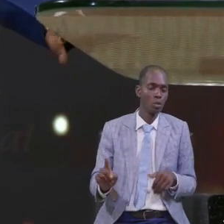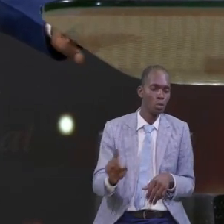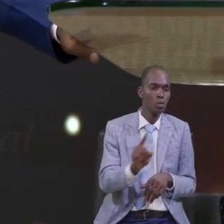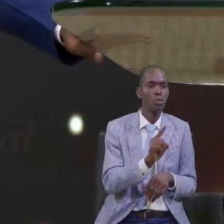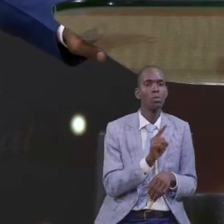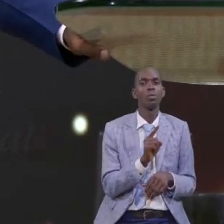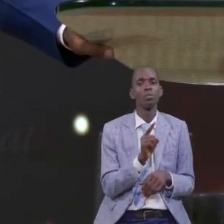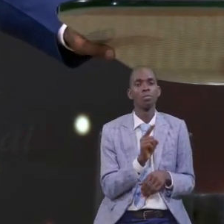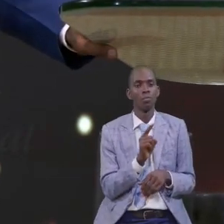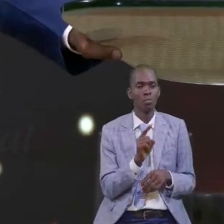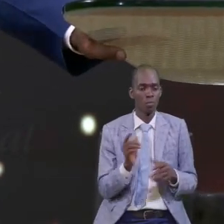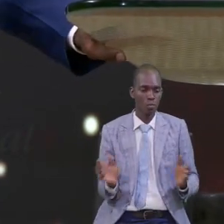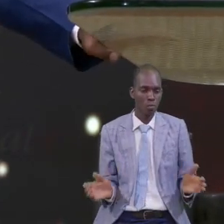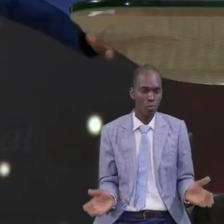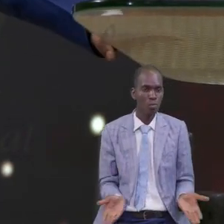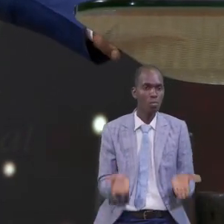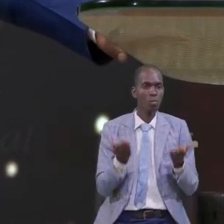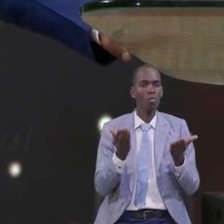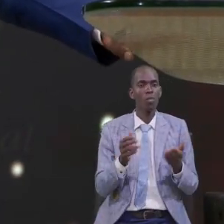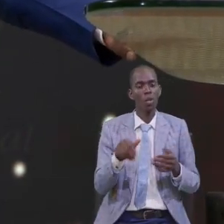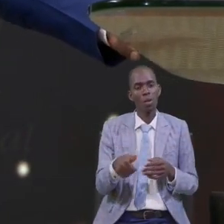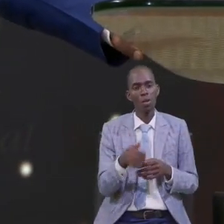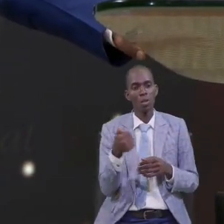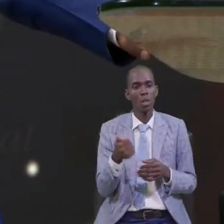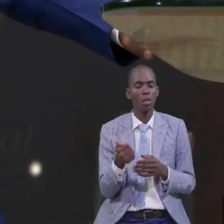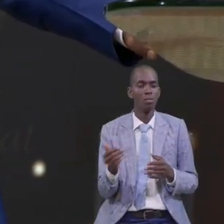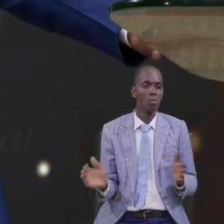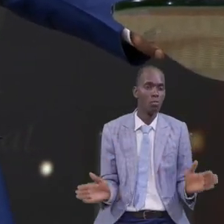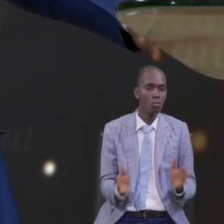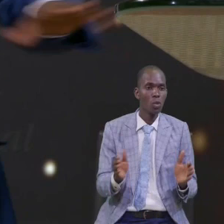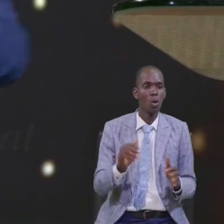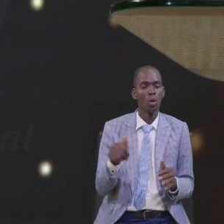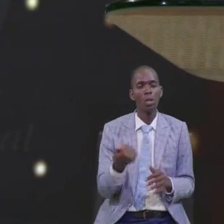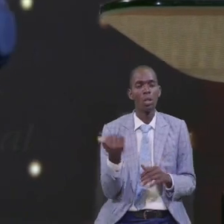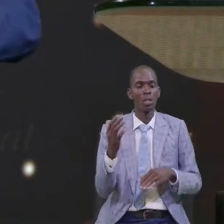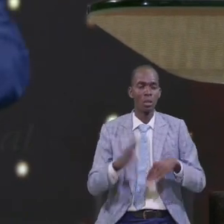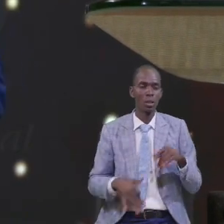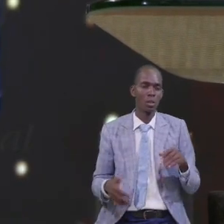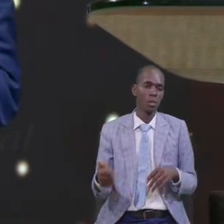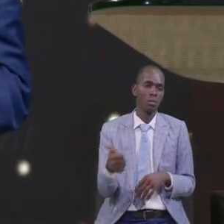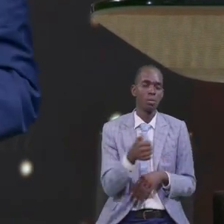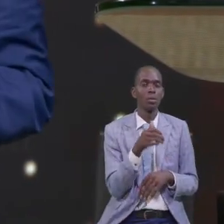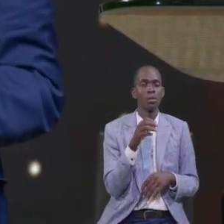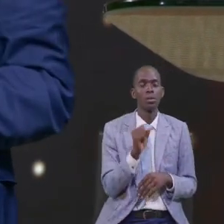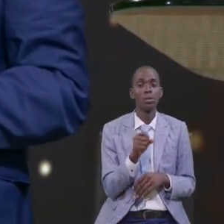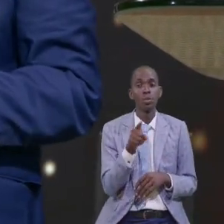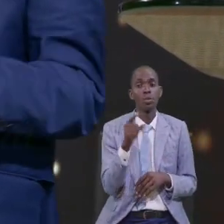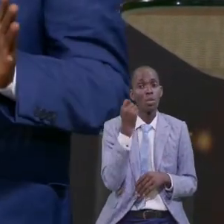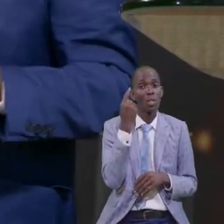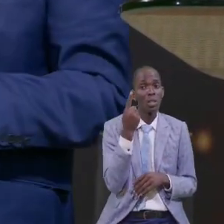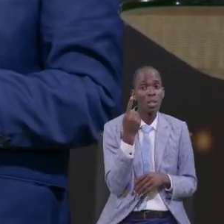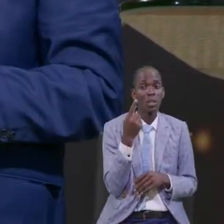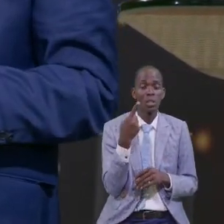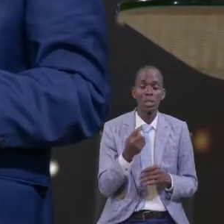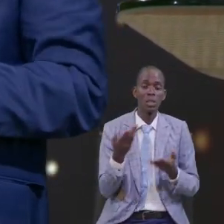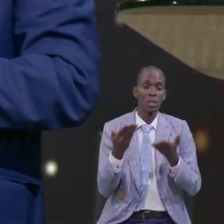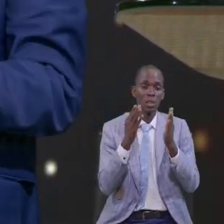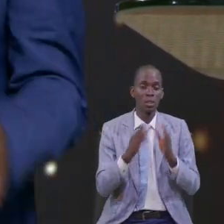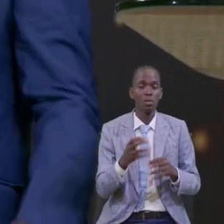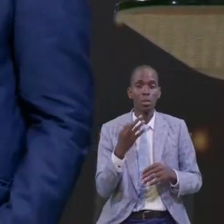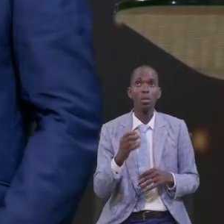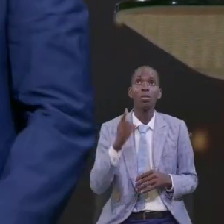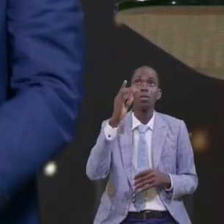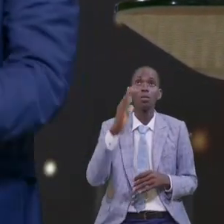esteem other better than themselves. You understand? The servants of God